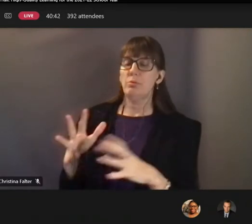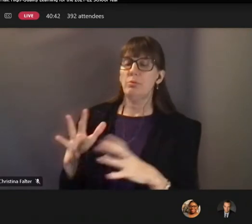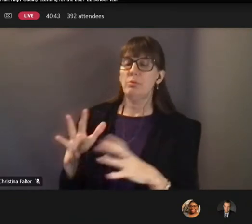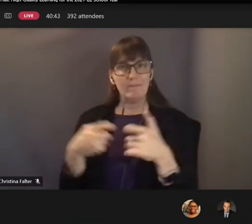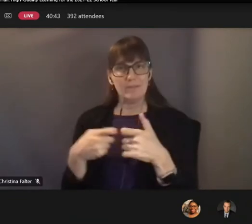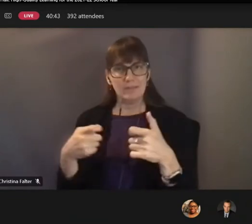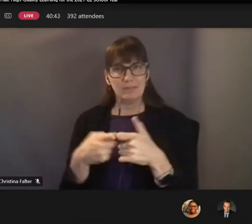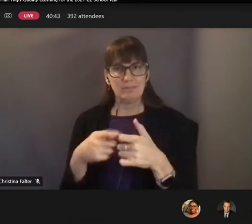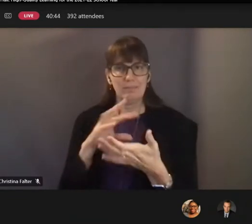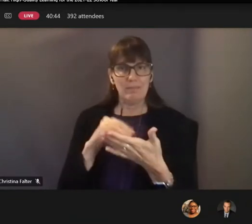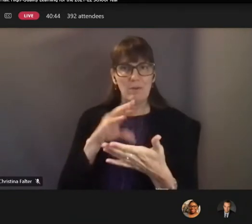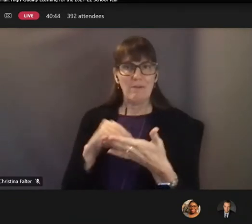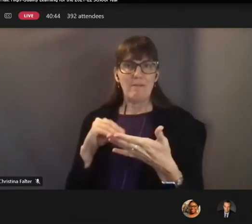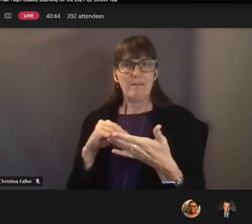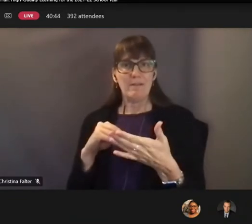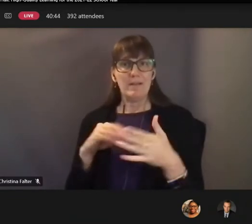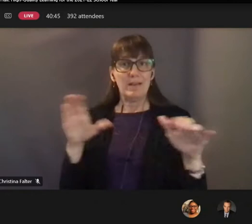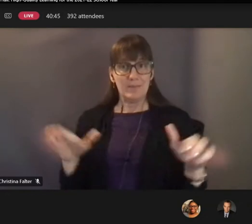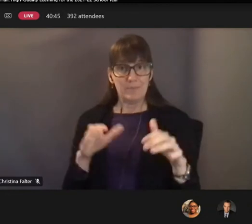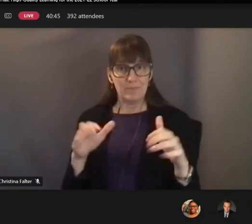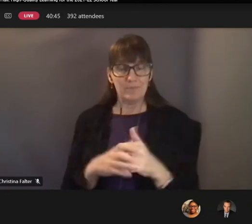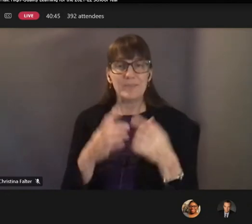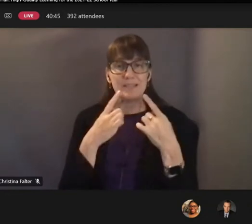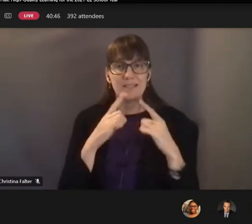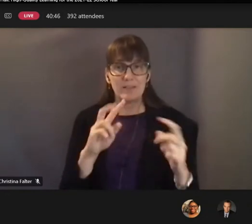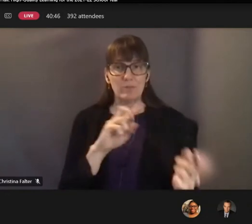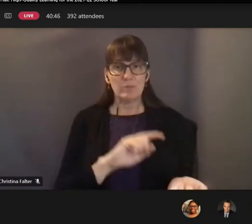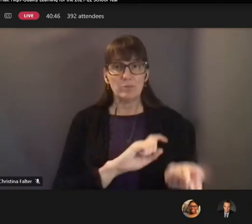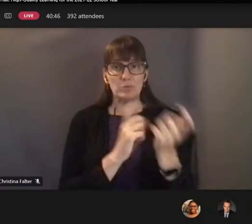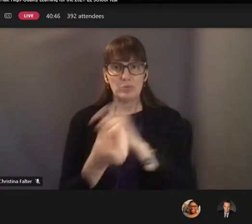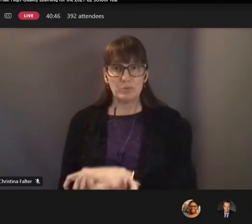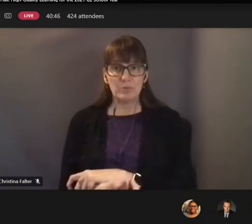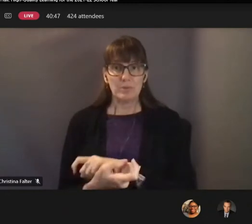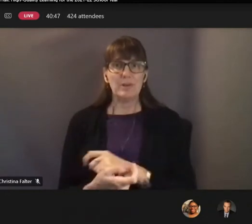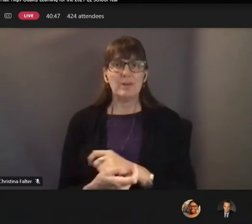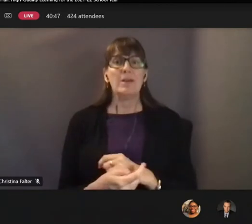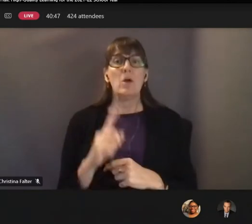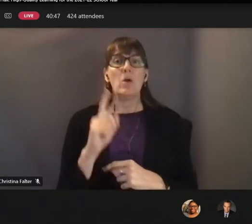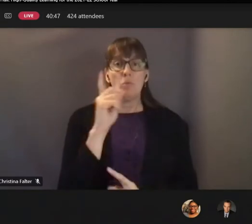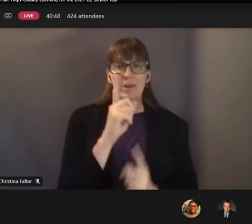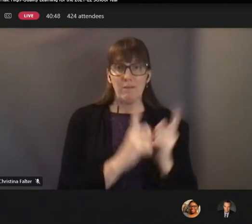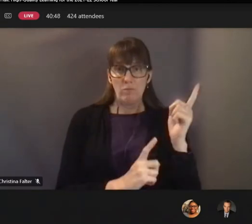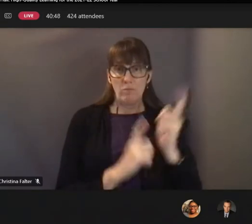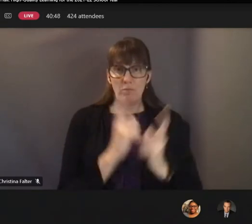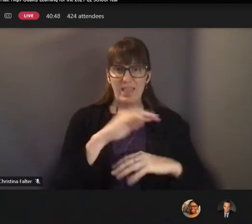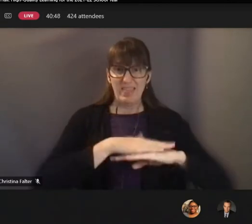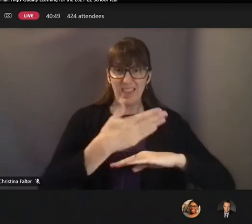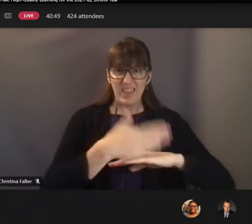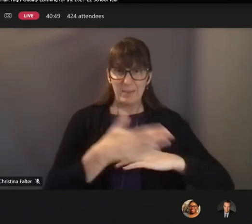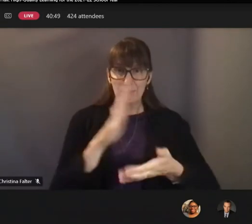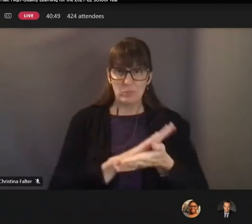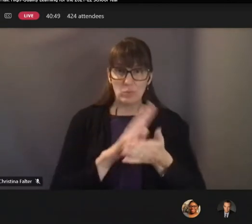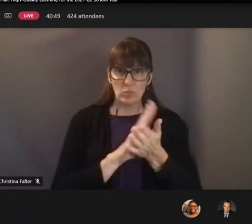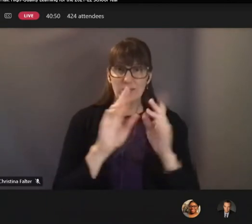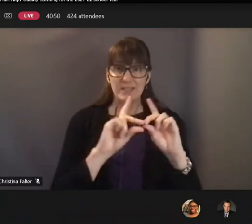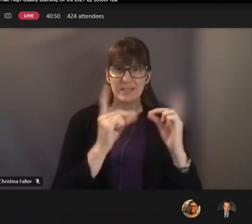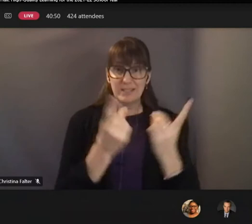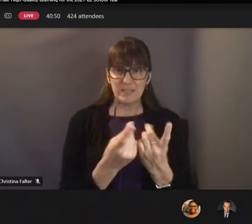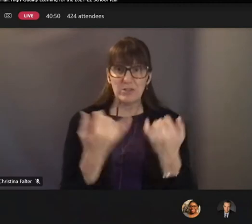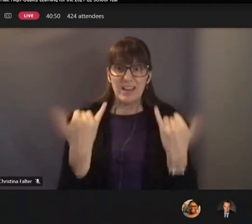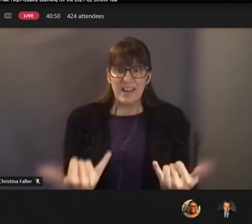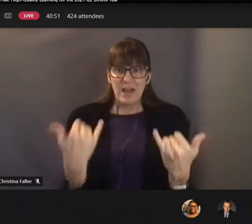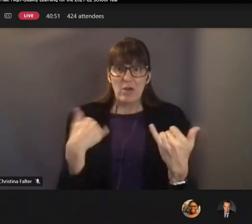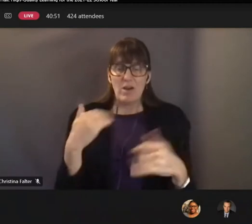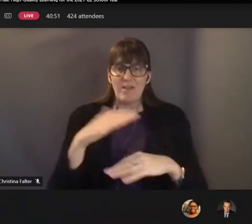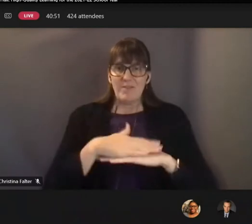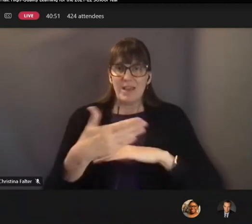We have successfully transitioned to be a one-to-one laptop school district. Now that we have devices for all of our students, we will